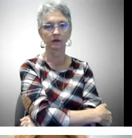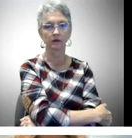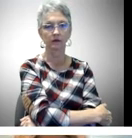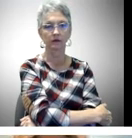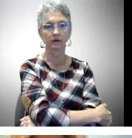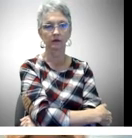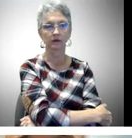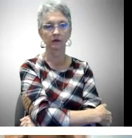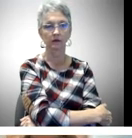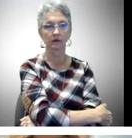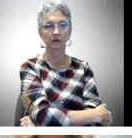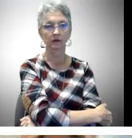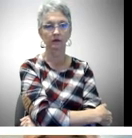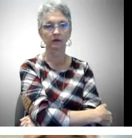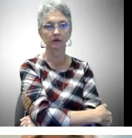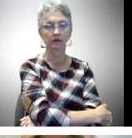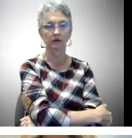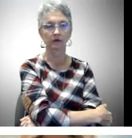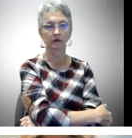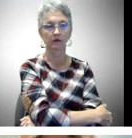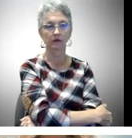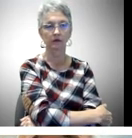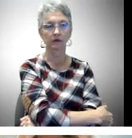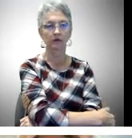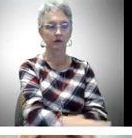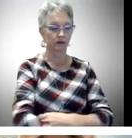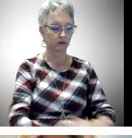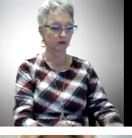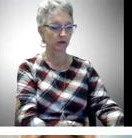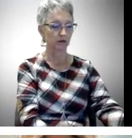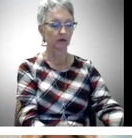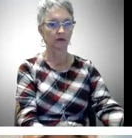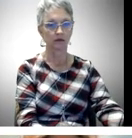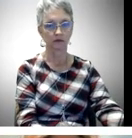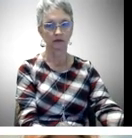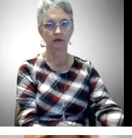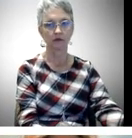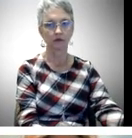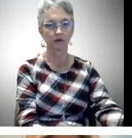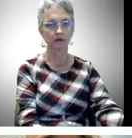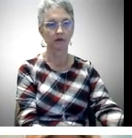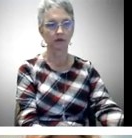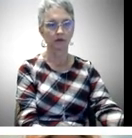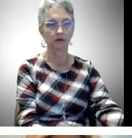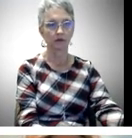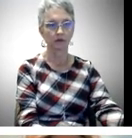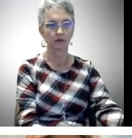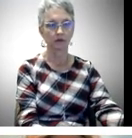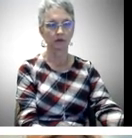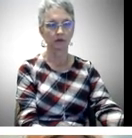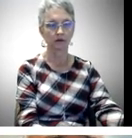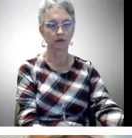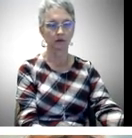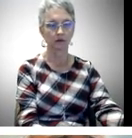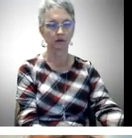can be a guardian of the person, where you're making decisions about the care and treatment of a person under guardianship. And you also have,